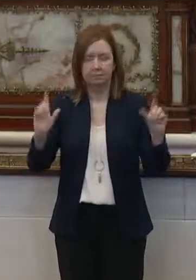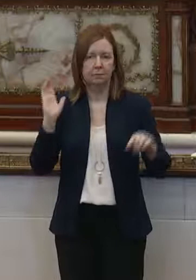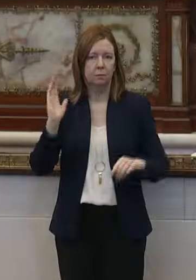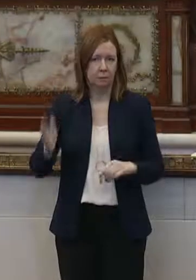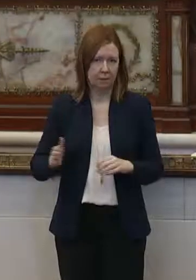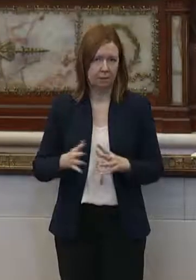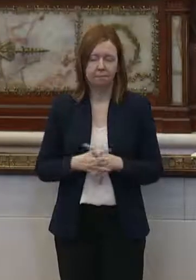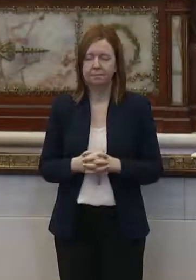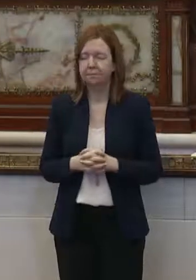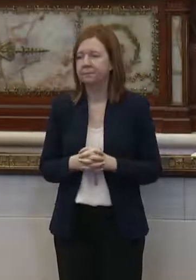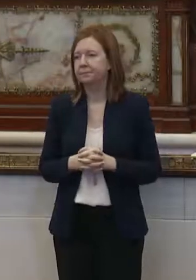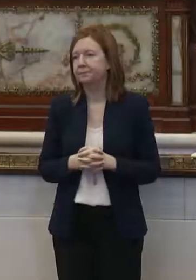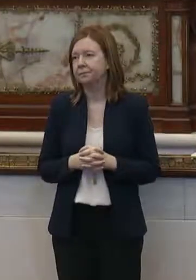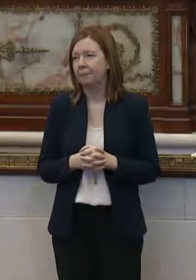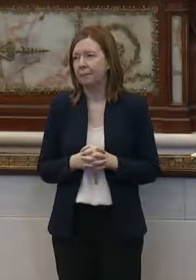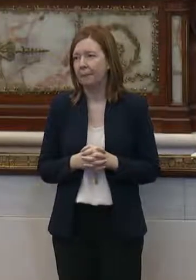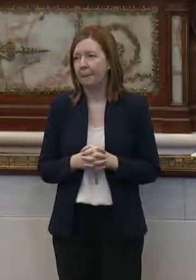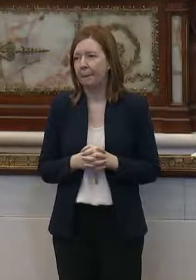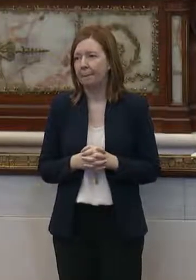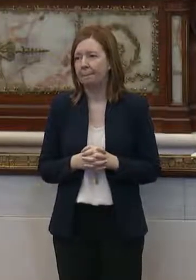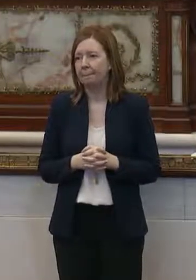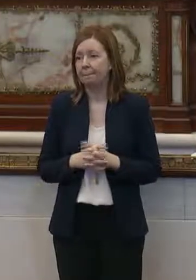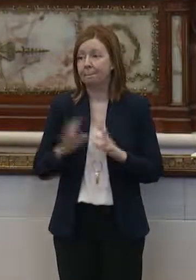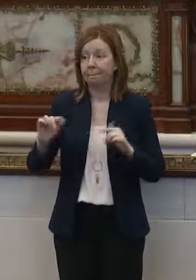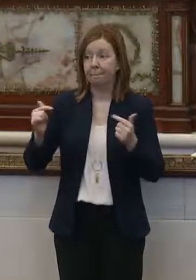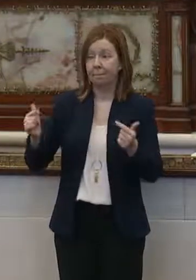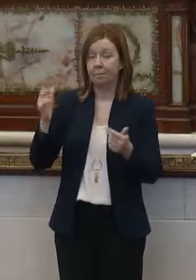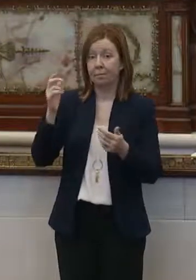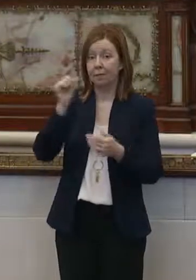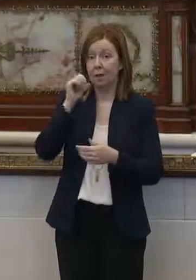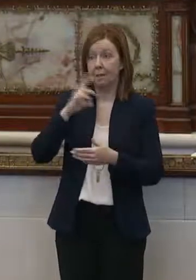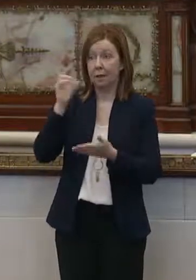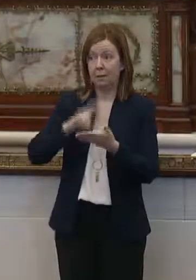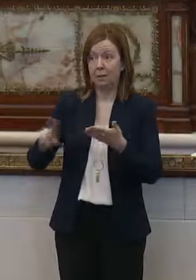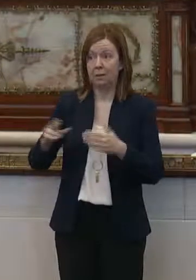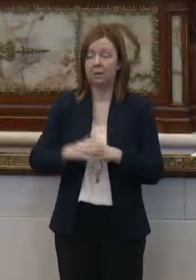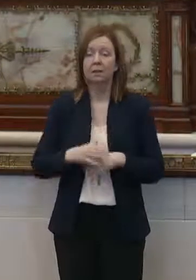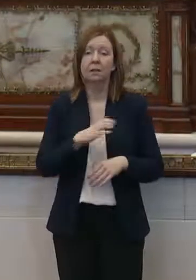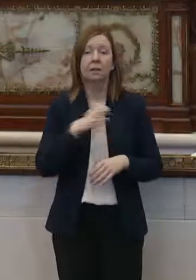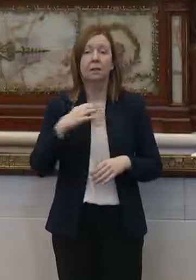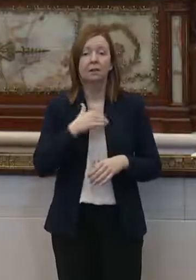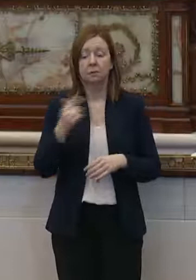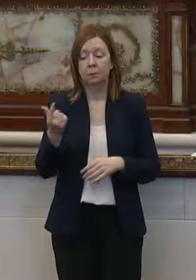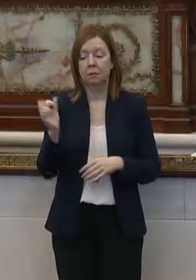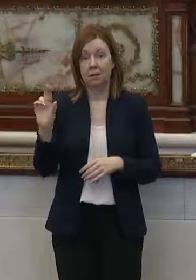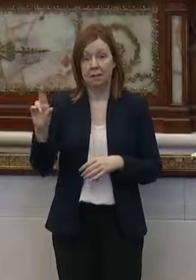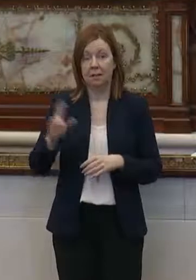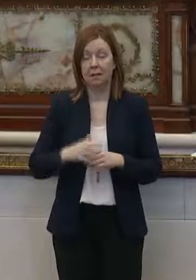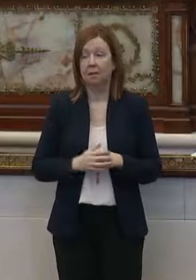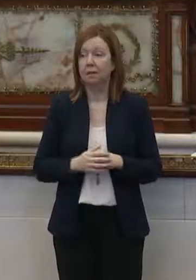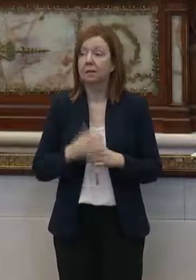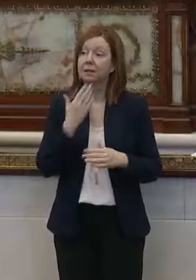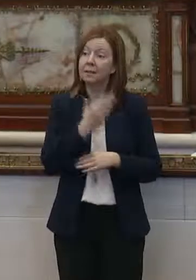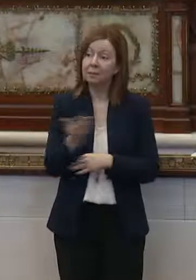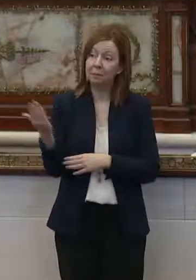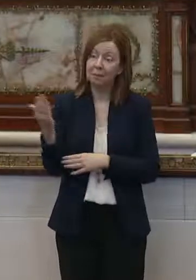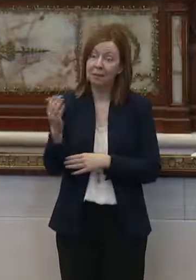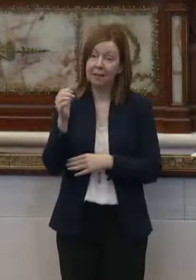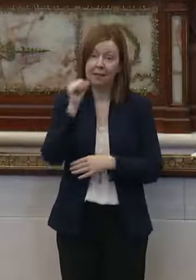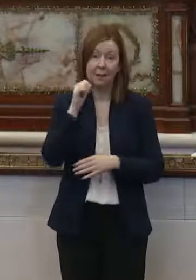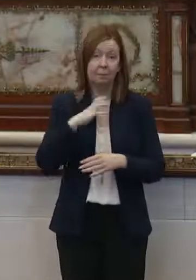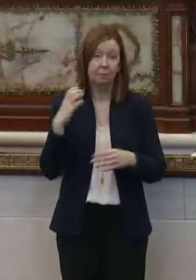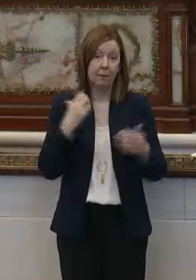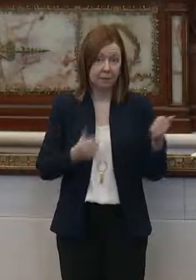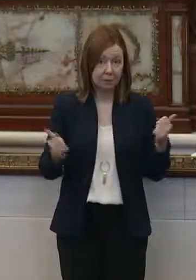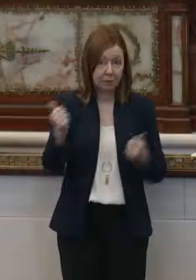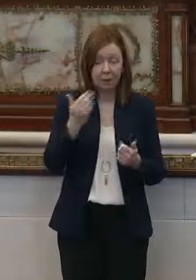on screen when you speak. Madam Clerk? Councilmember Gauthier. Good morning, Madam Chair. Good